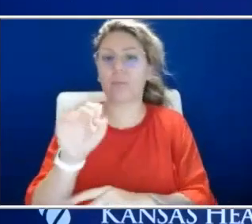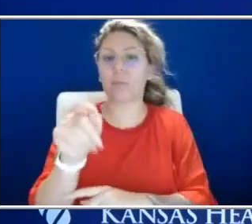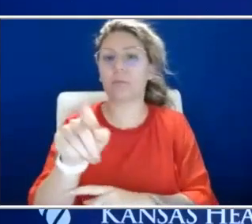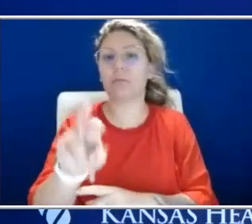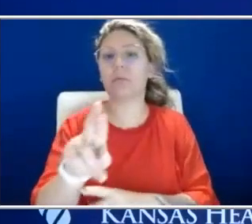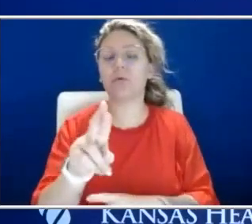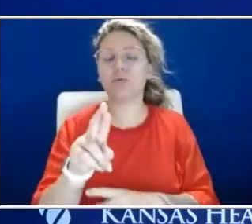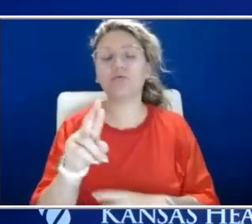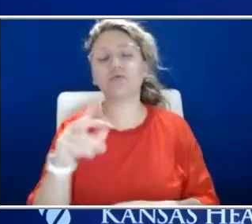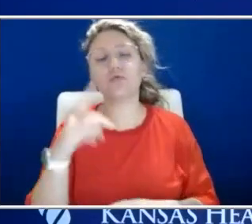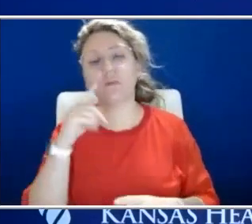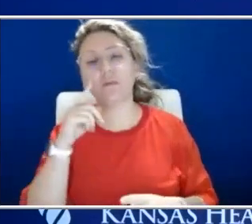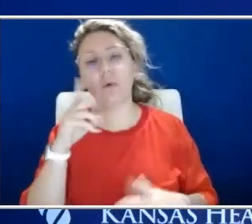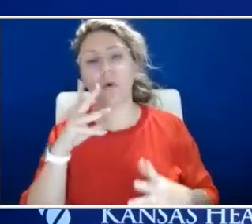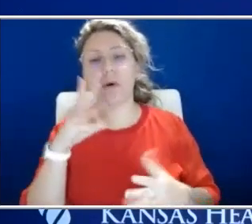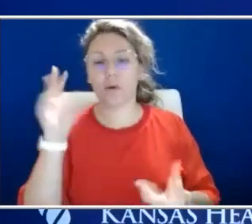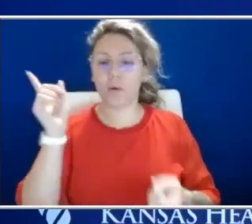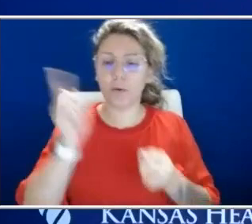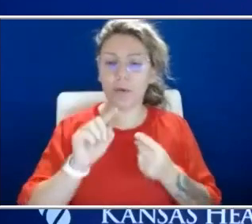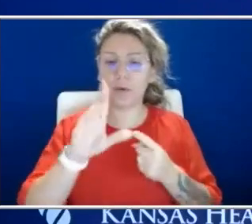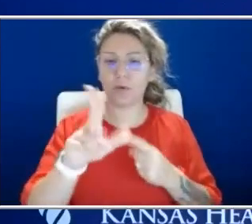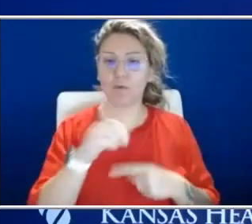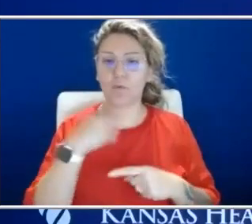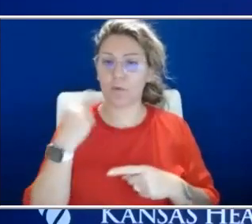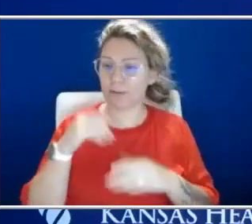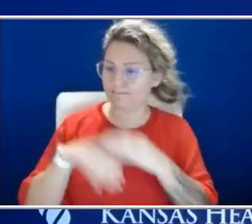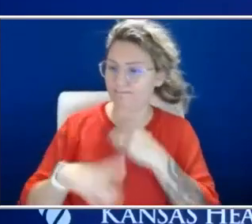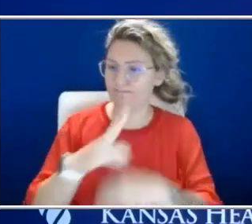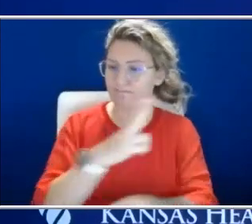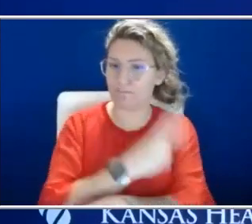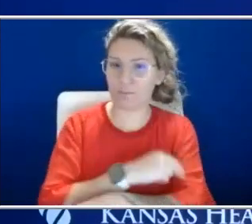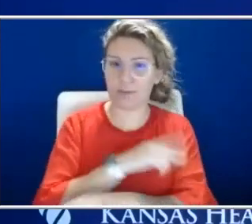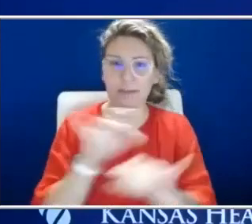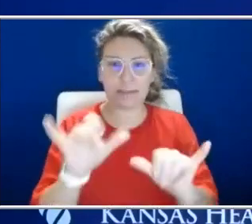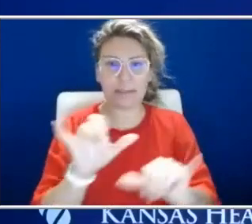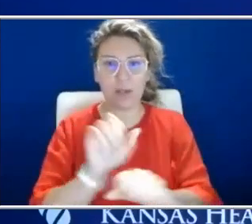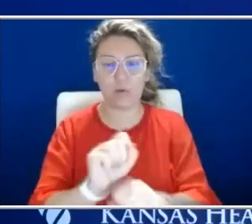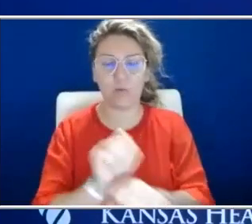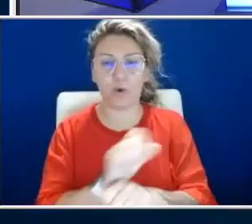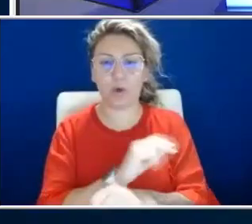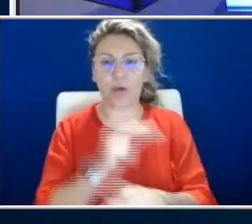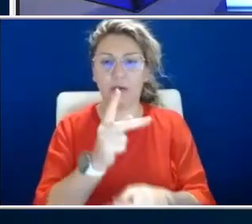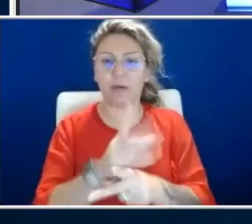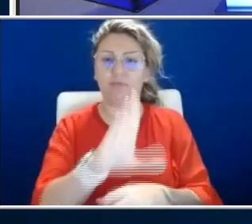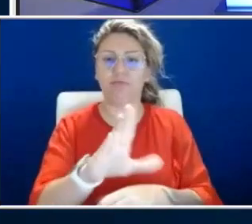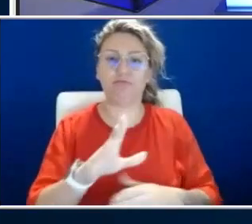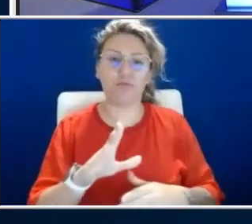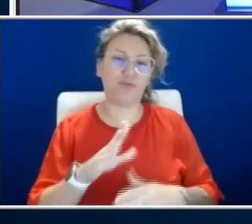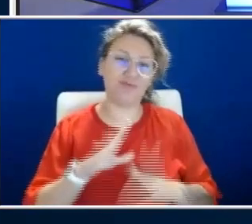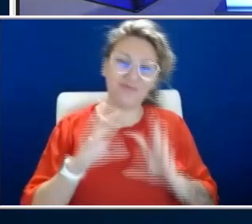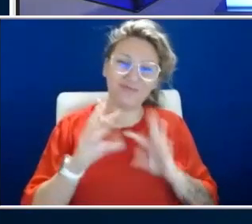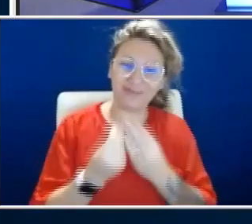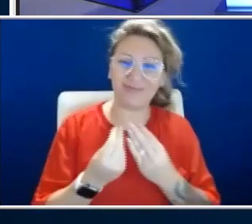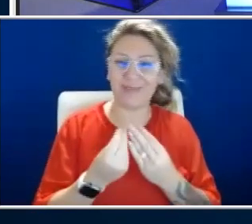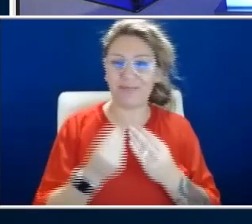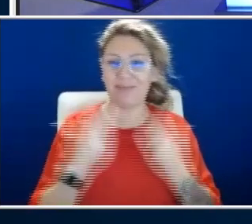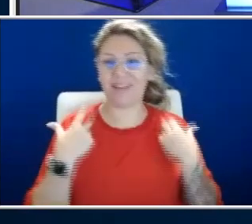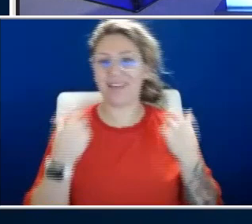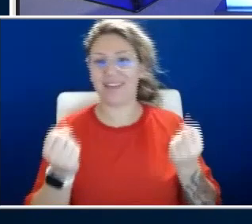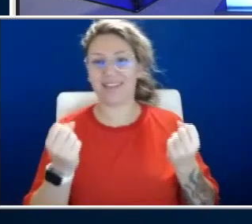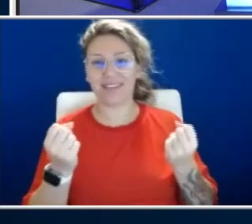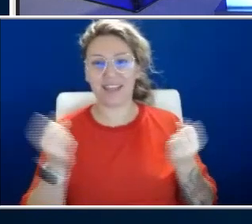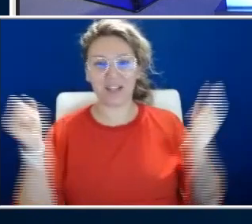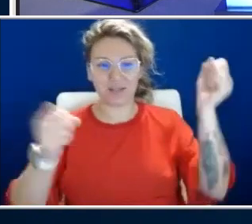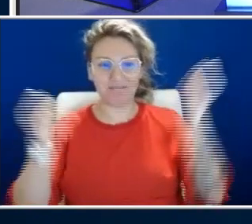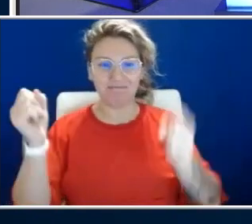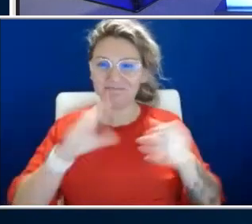that we can reduce your risk of going to the hospital so you can stay at work and keep you and your loved ones healthy. I want to bring in all of our guests for some final